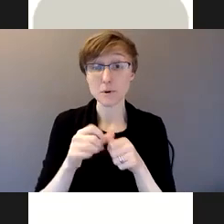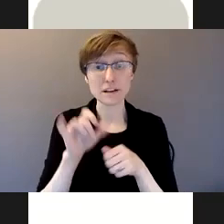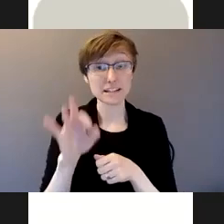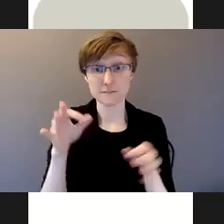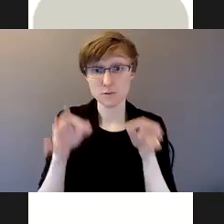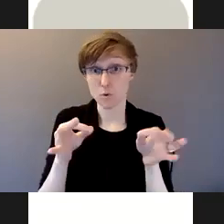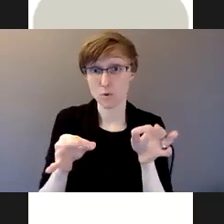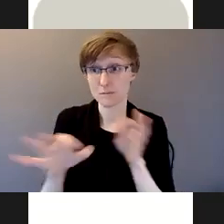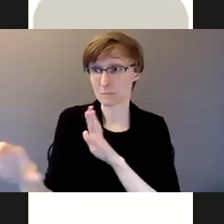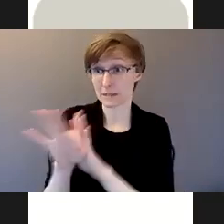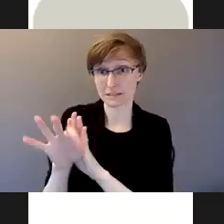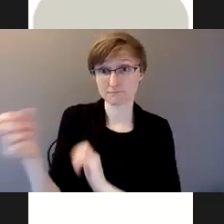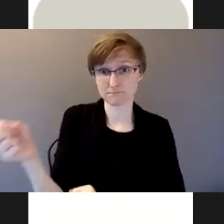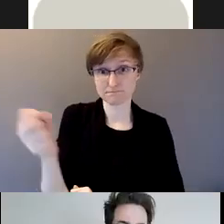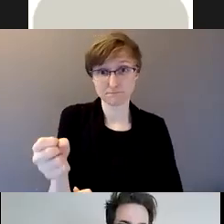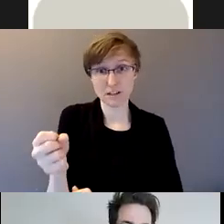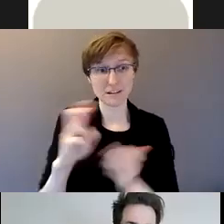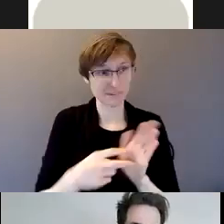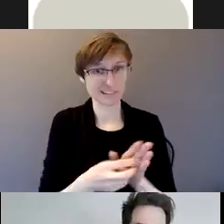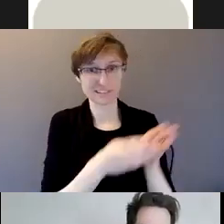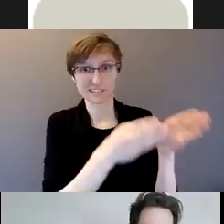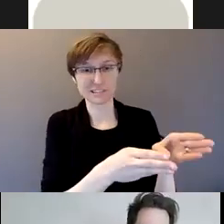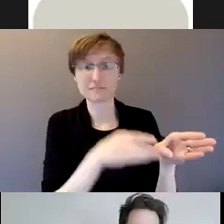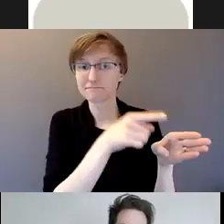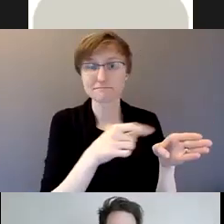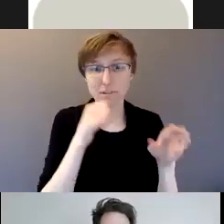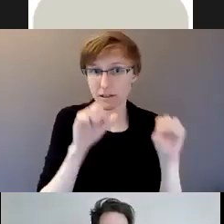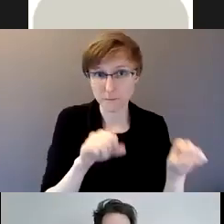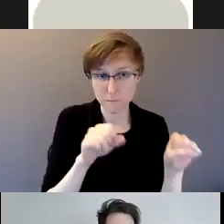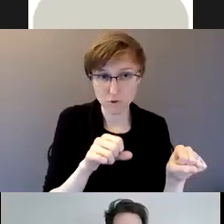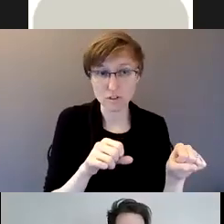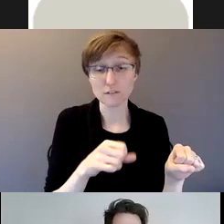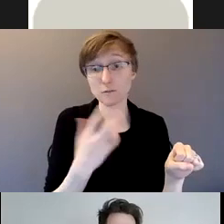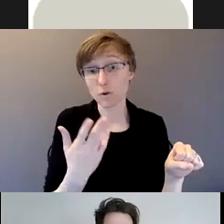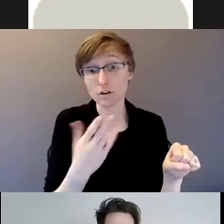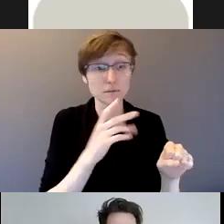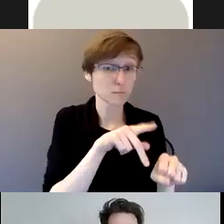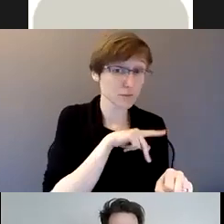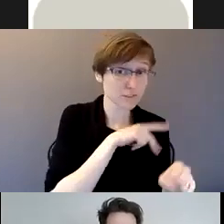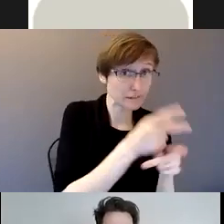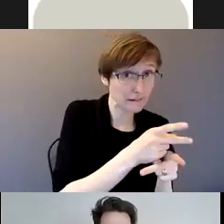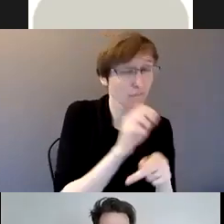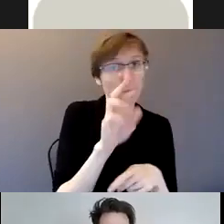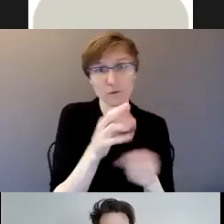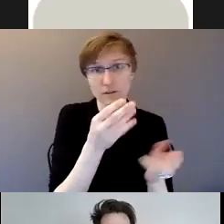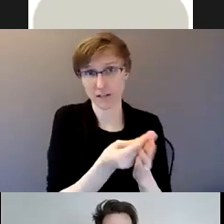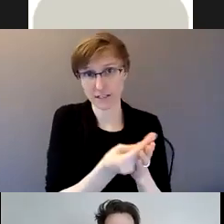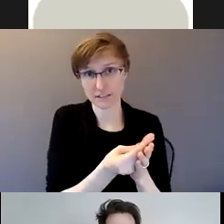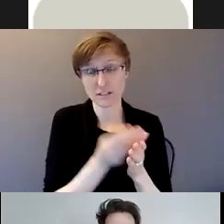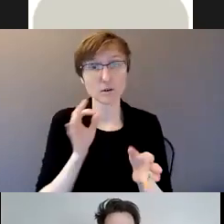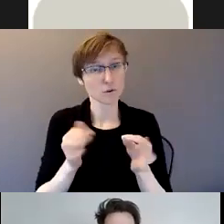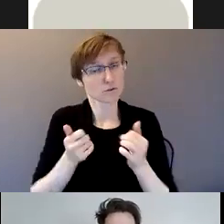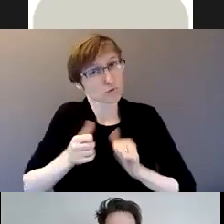incapable of those areas that they're appointing the guardian for, either personal care or for finances. And the court really wants to avoid doing that if